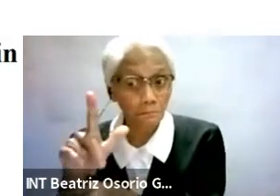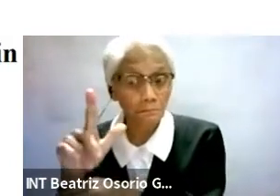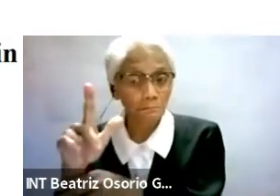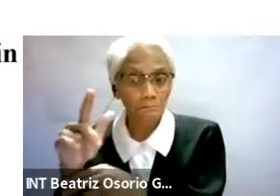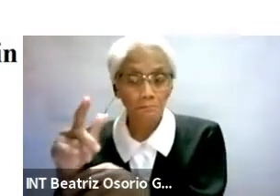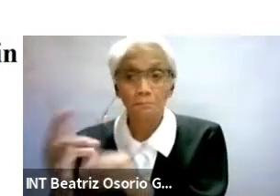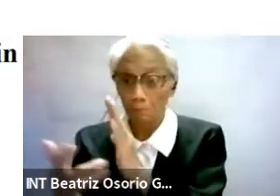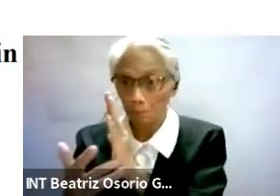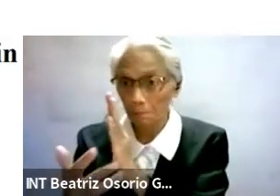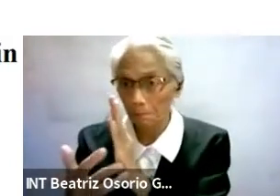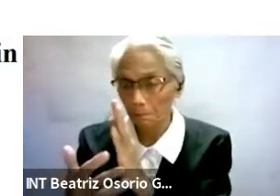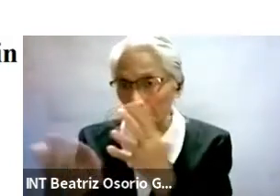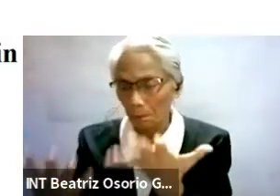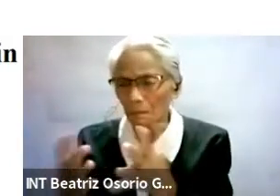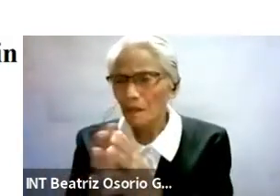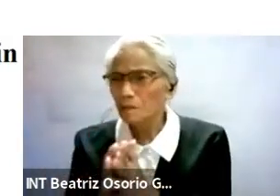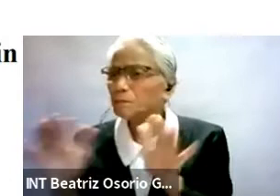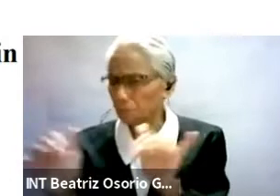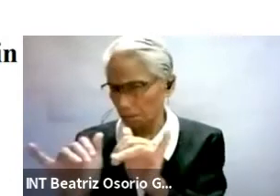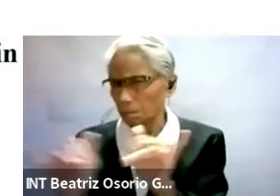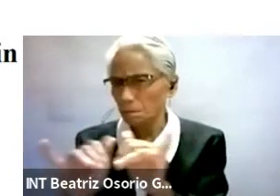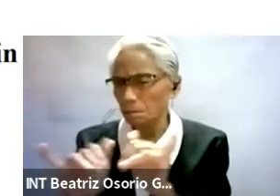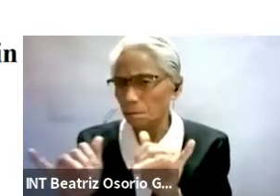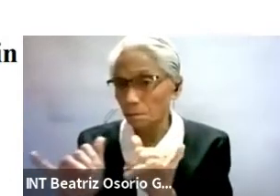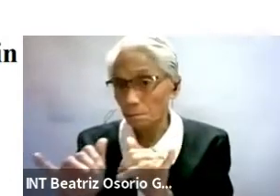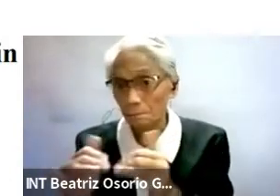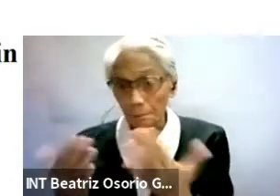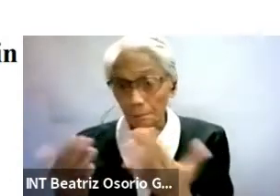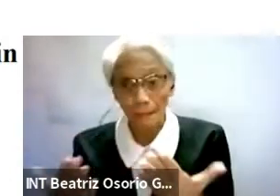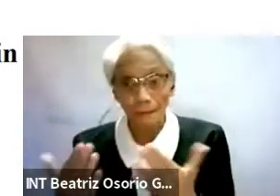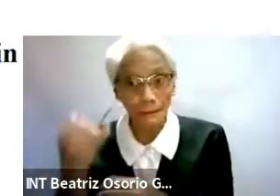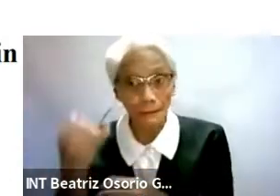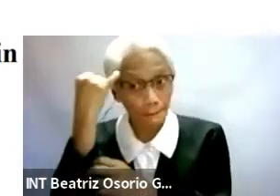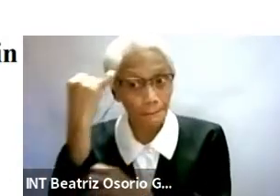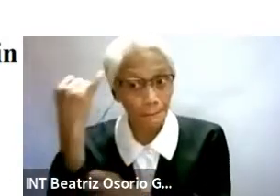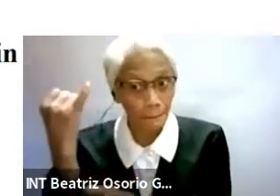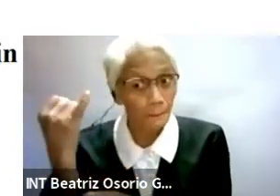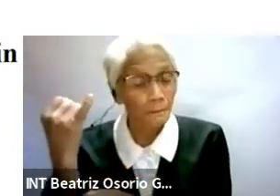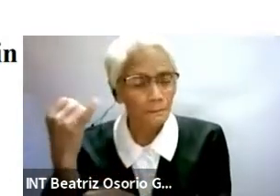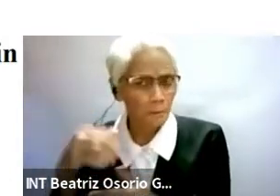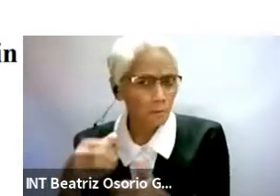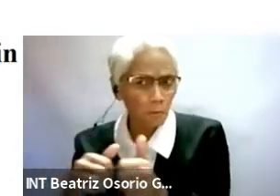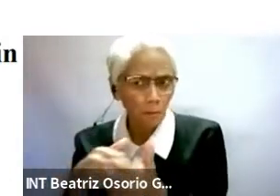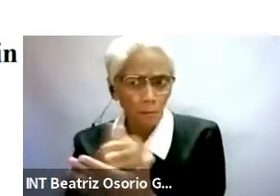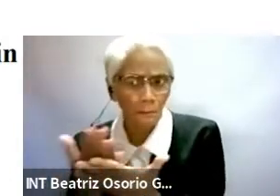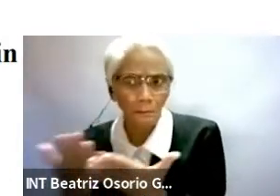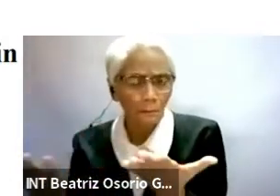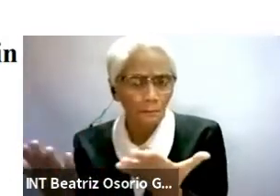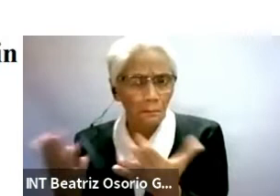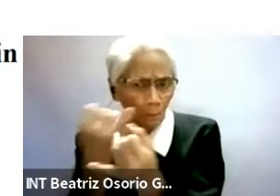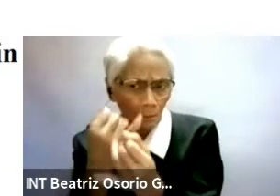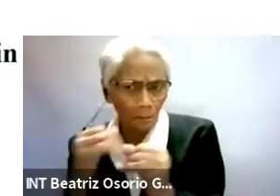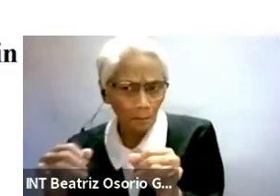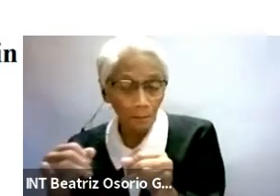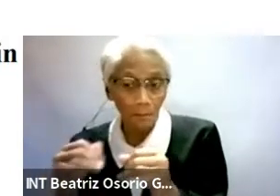course, but also regulatory bodies, ideally somewhat independent and binding. Bodies